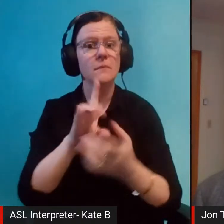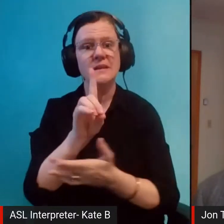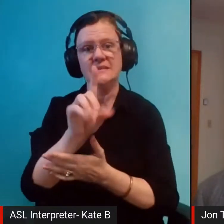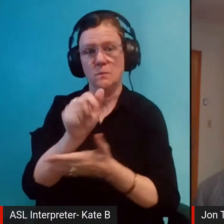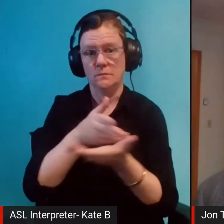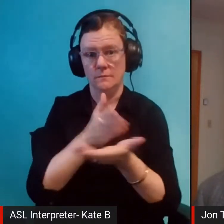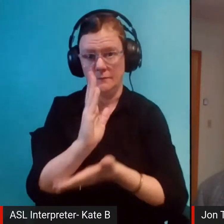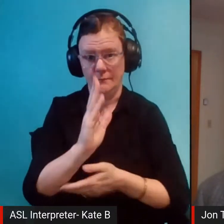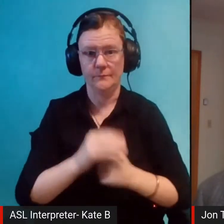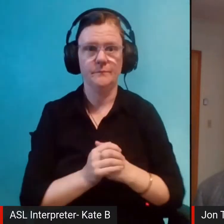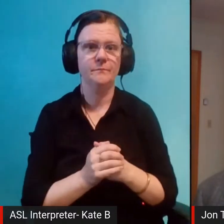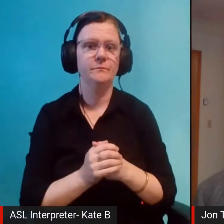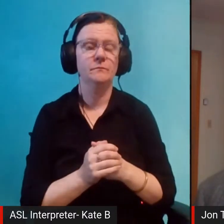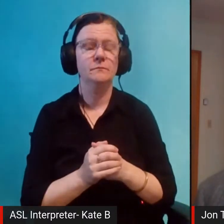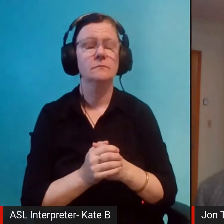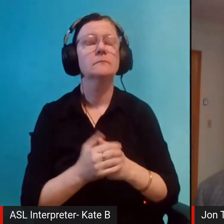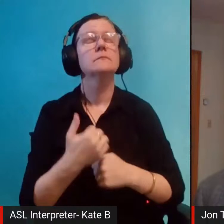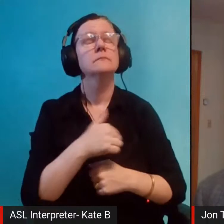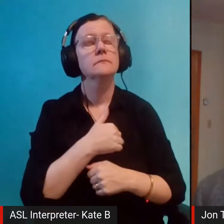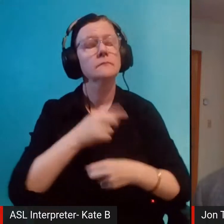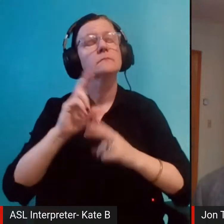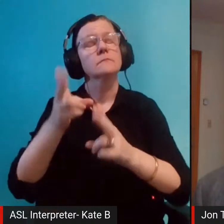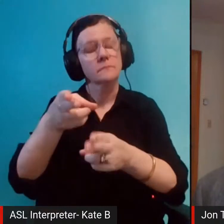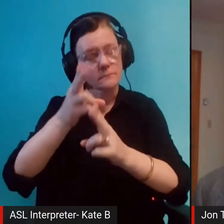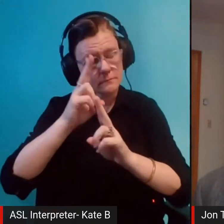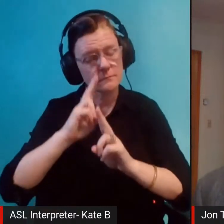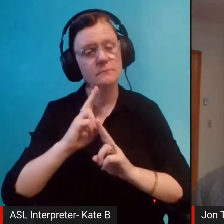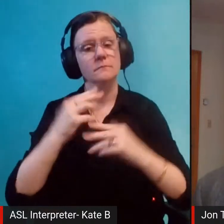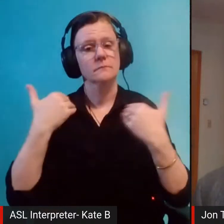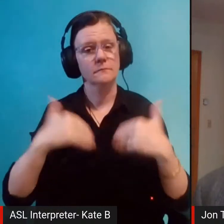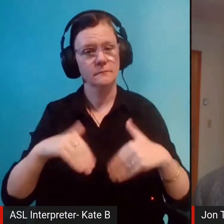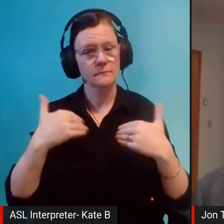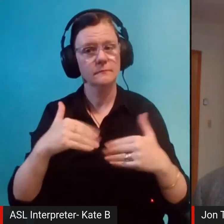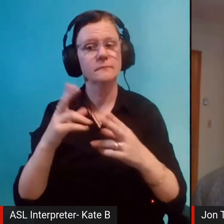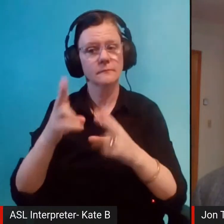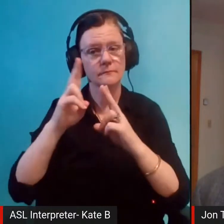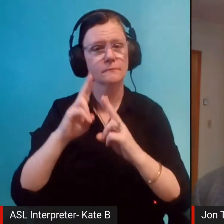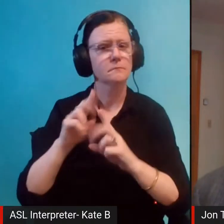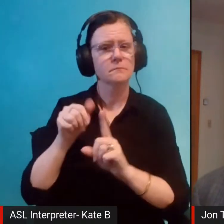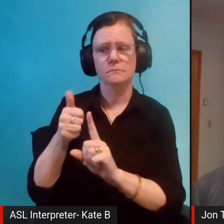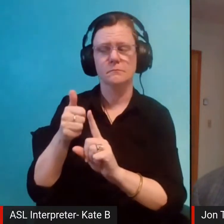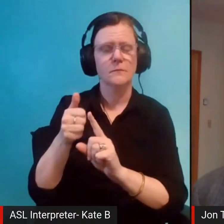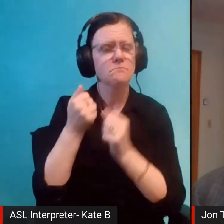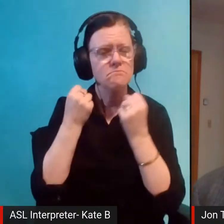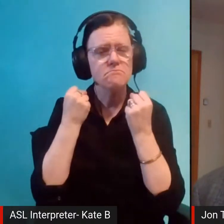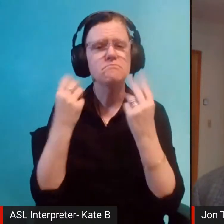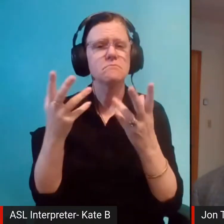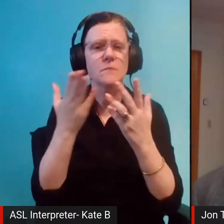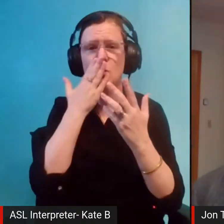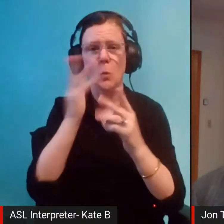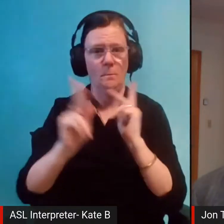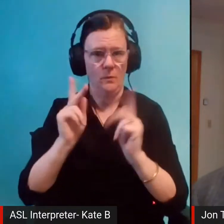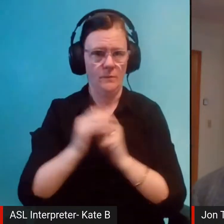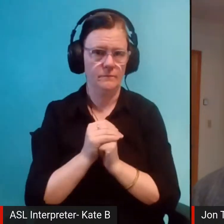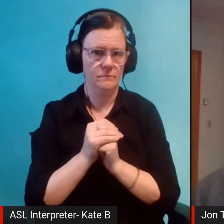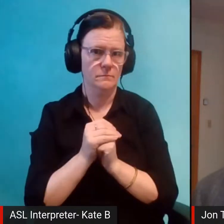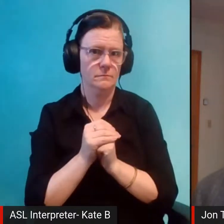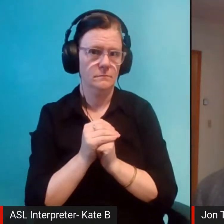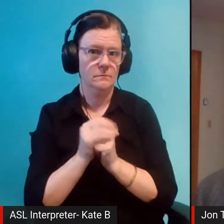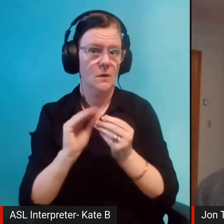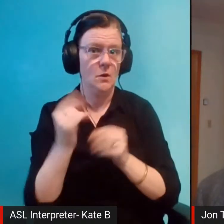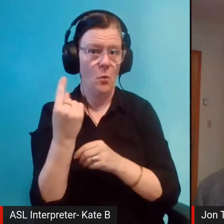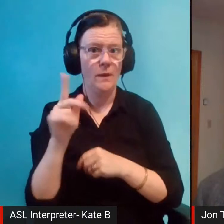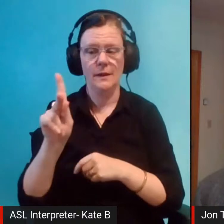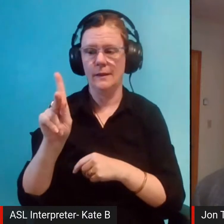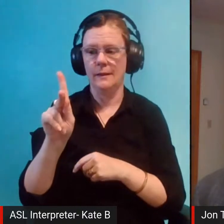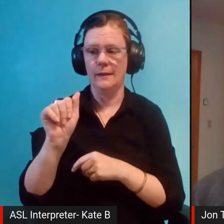We are incredibly honored to have with us a wonderful crew. First and foremost, Kate